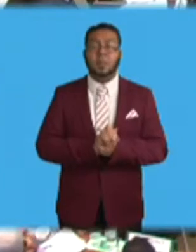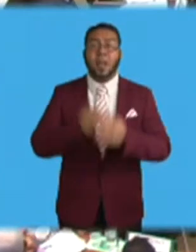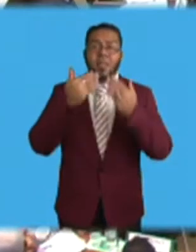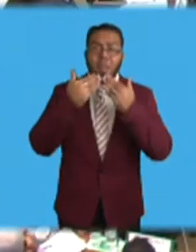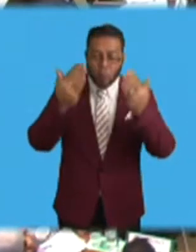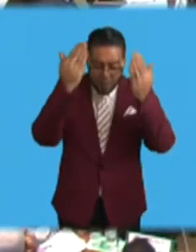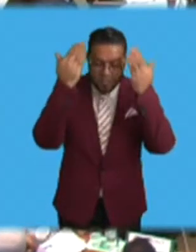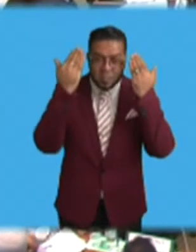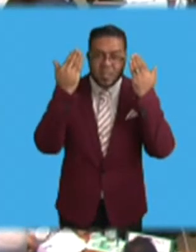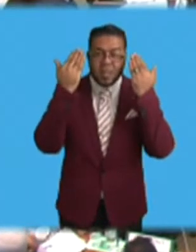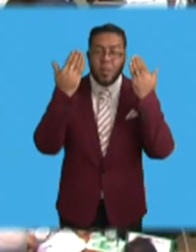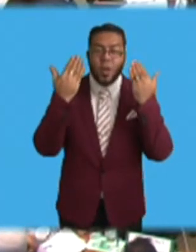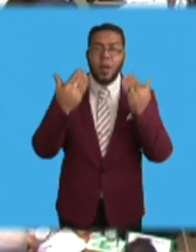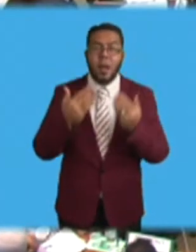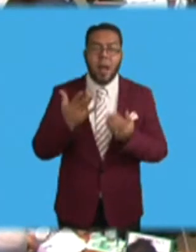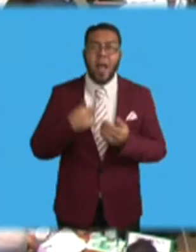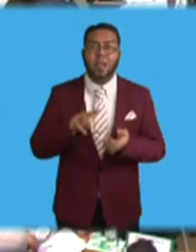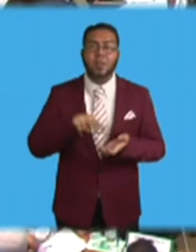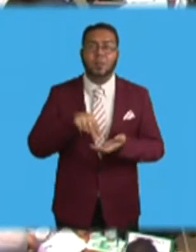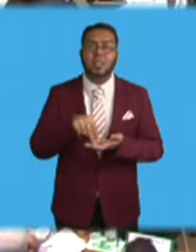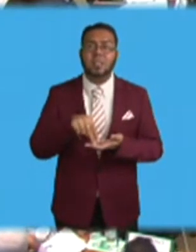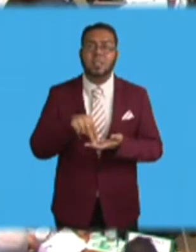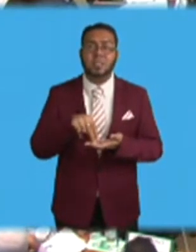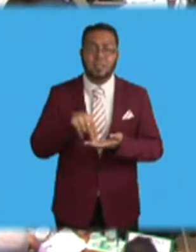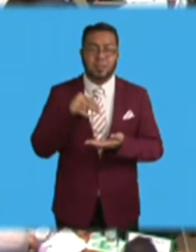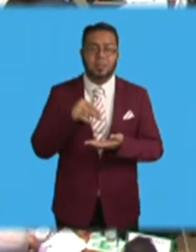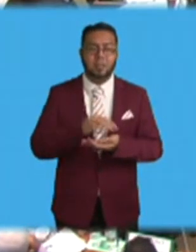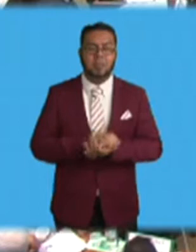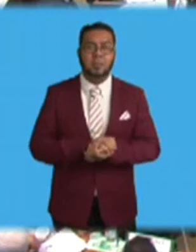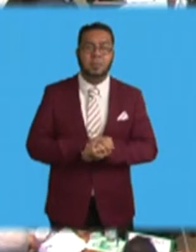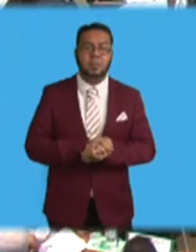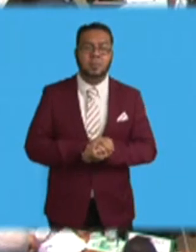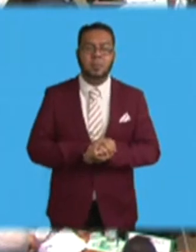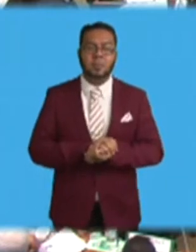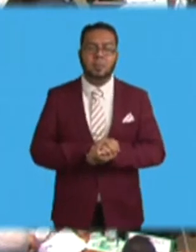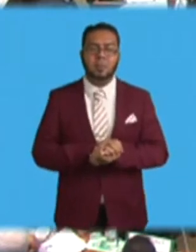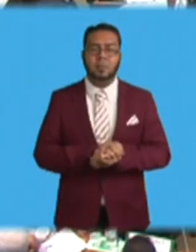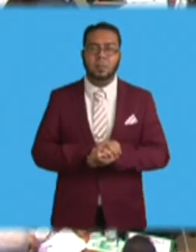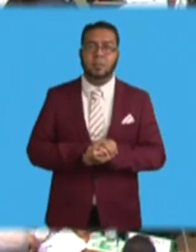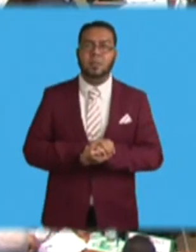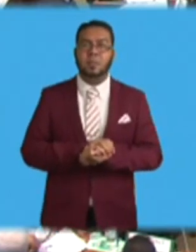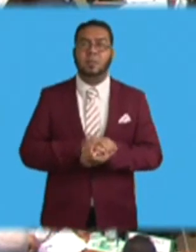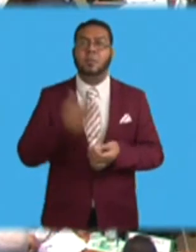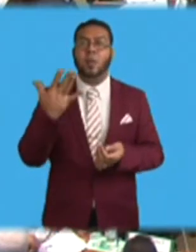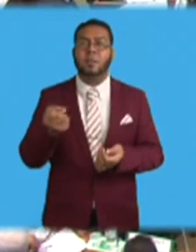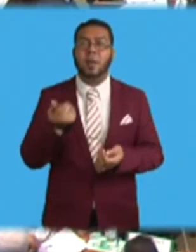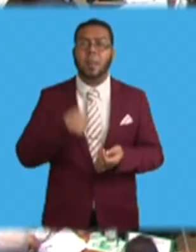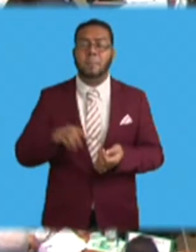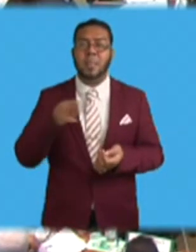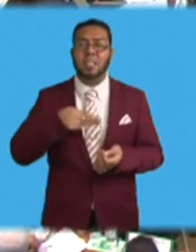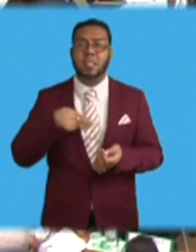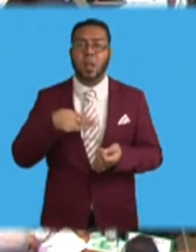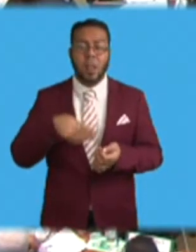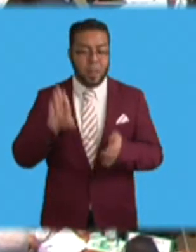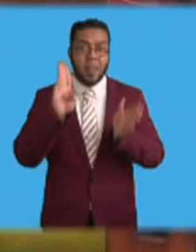Thank you, Madam Speaker. Madam Speaker, I rise to present my ministerial statement on the